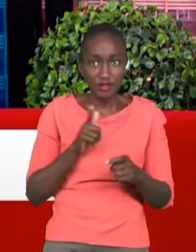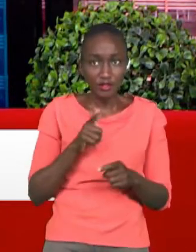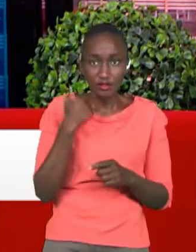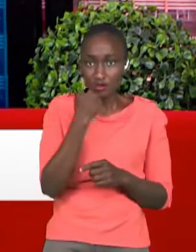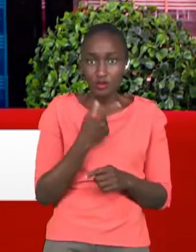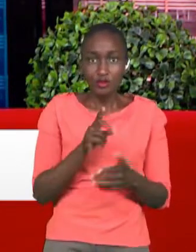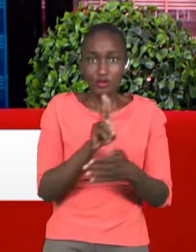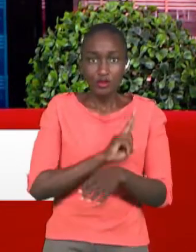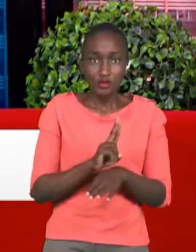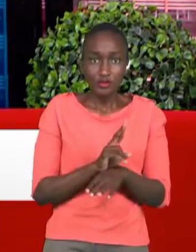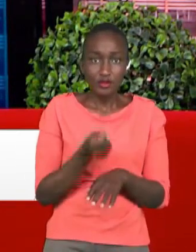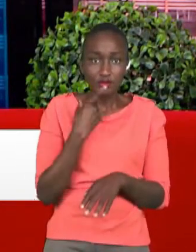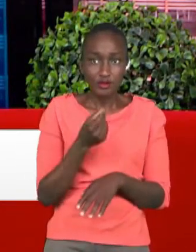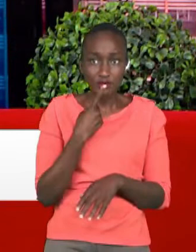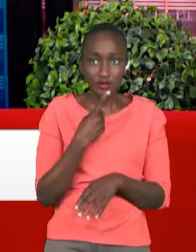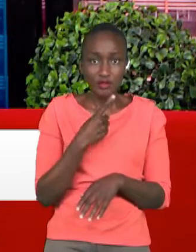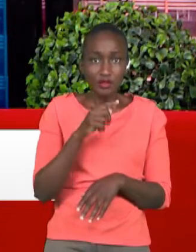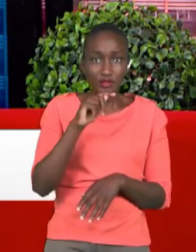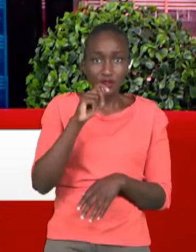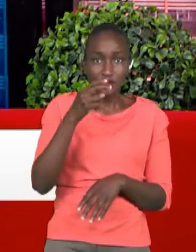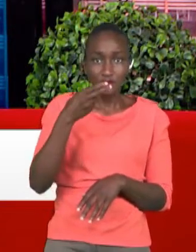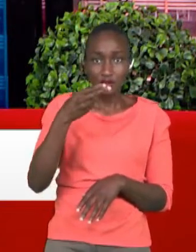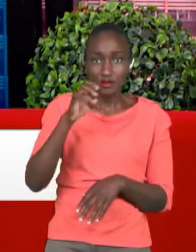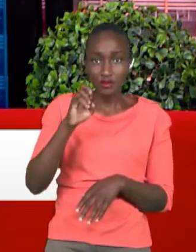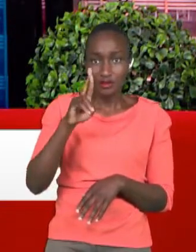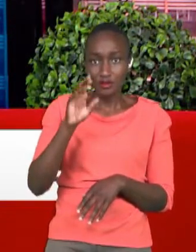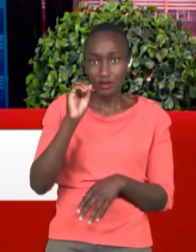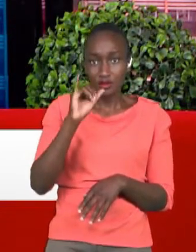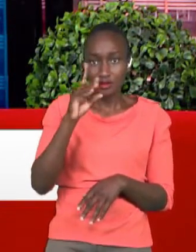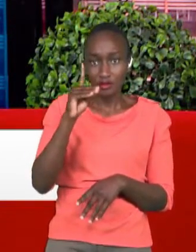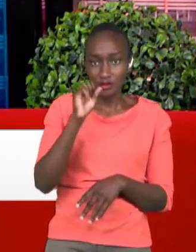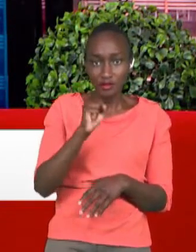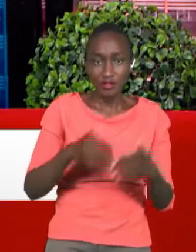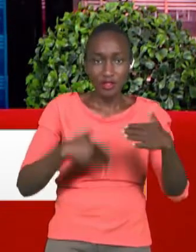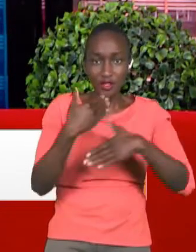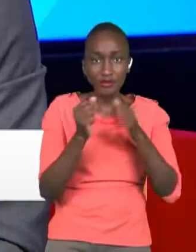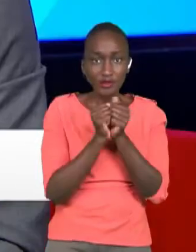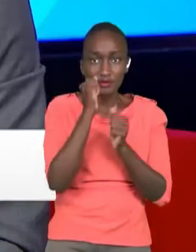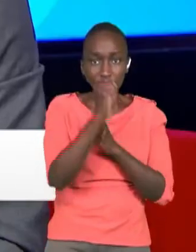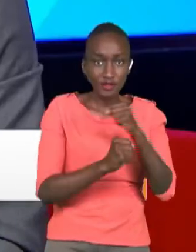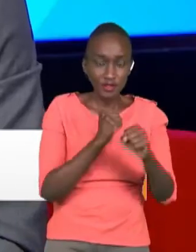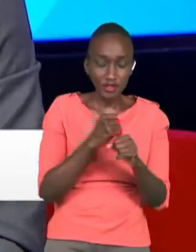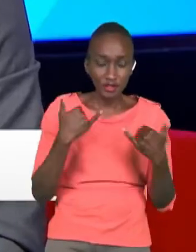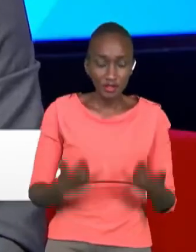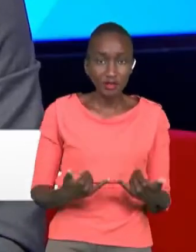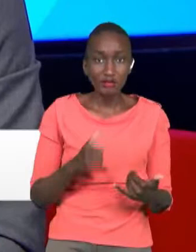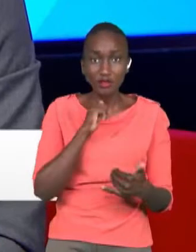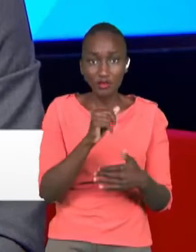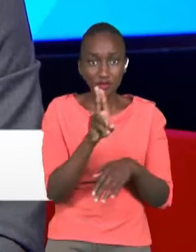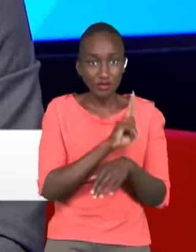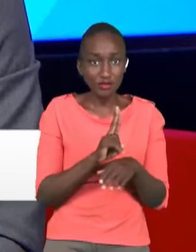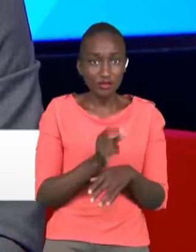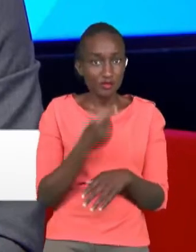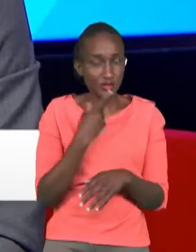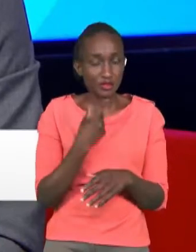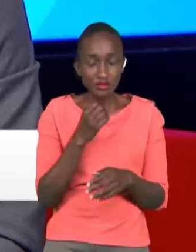taking the medication for the thyroid. Yeah. But after 16 years, now they are not